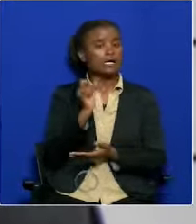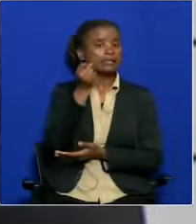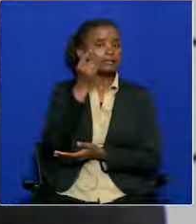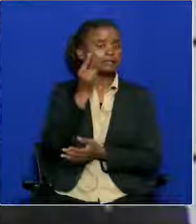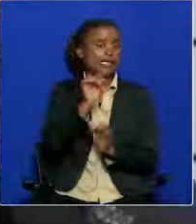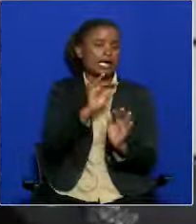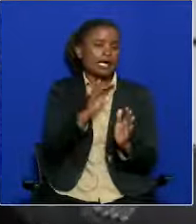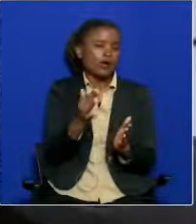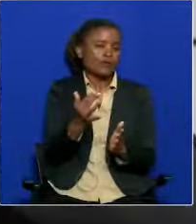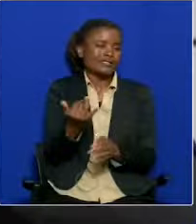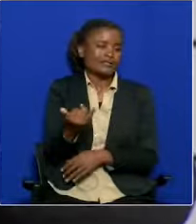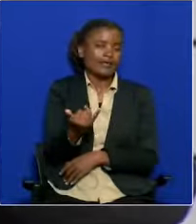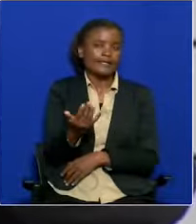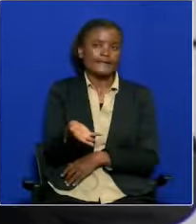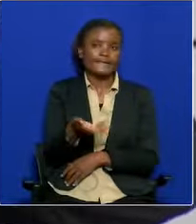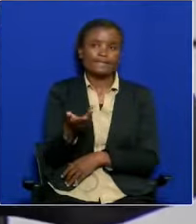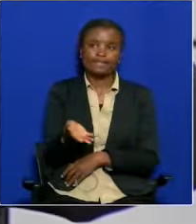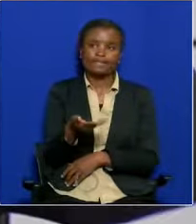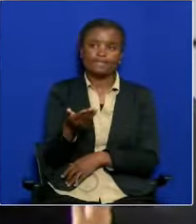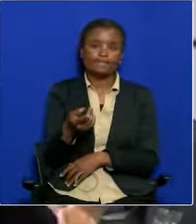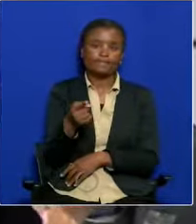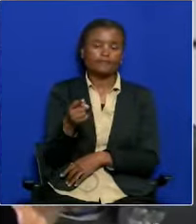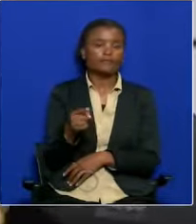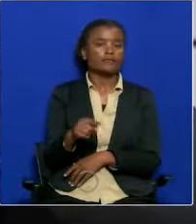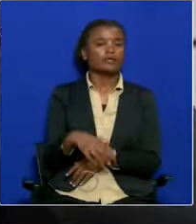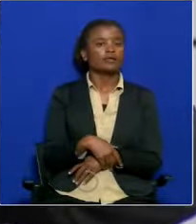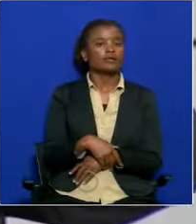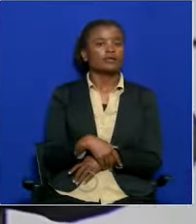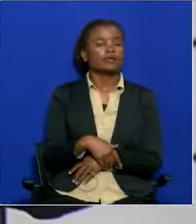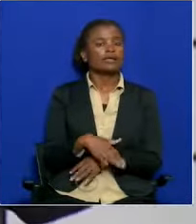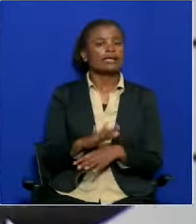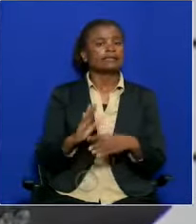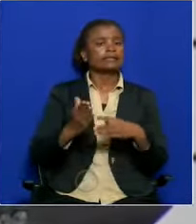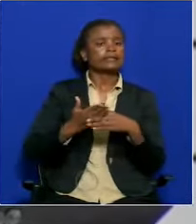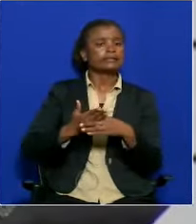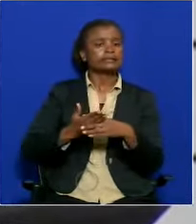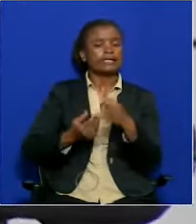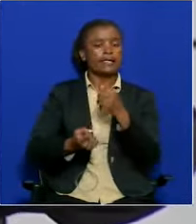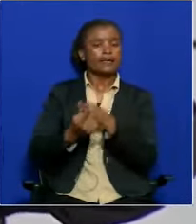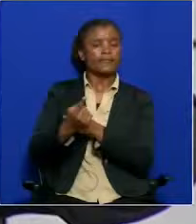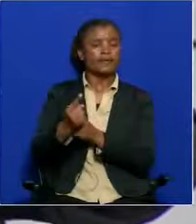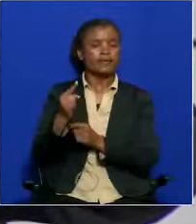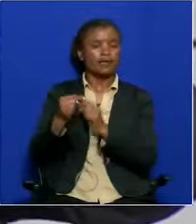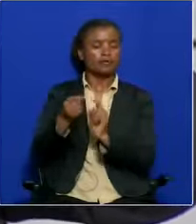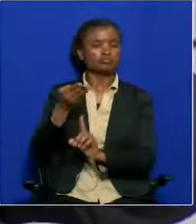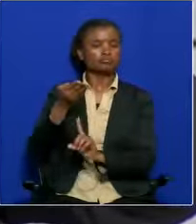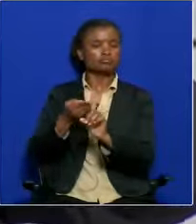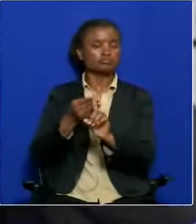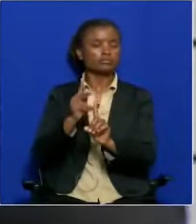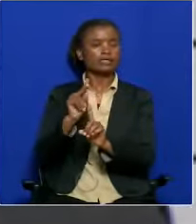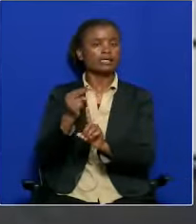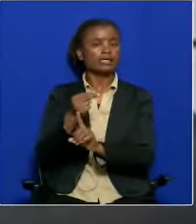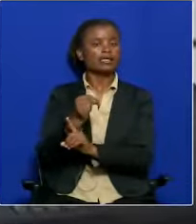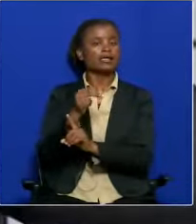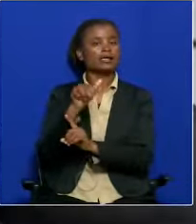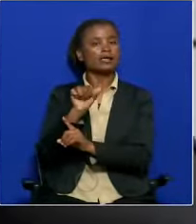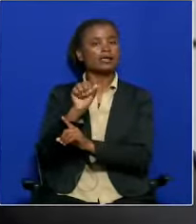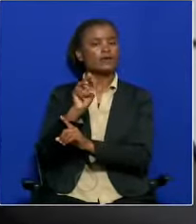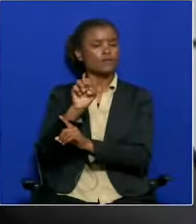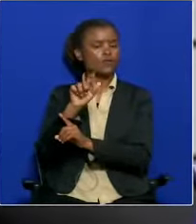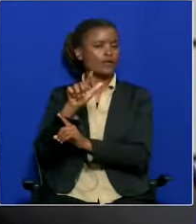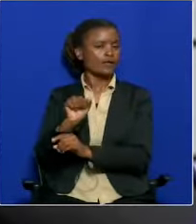the case was about to be about Kaula. It was about the person who claims to